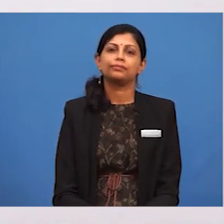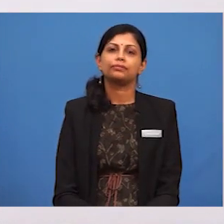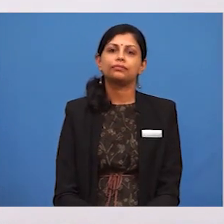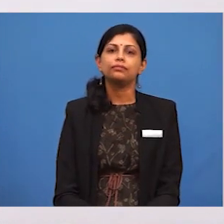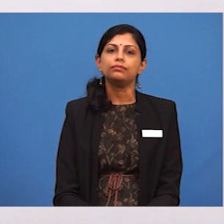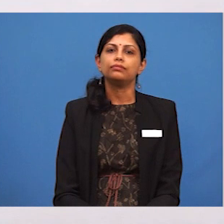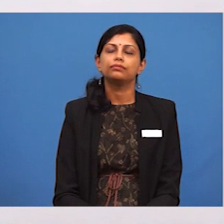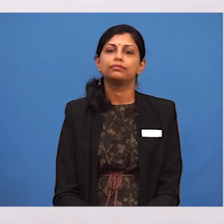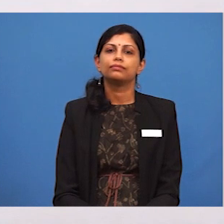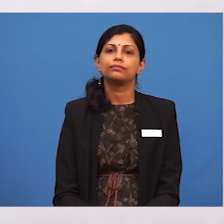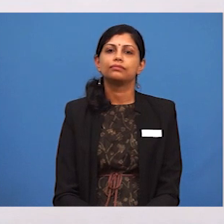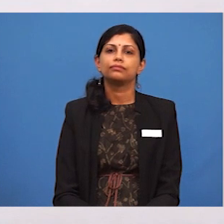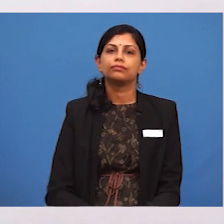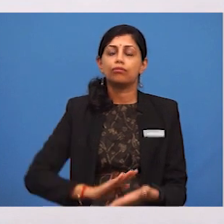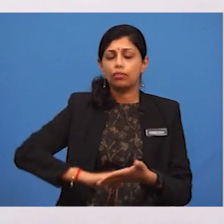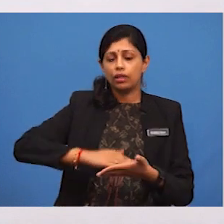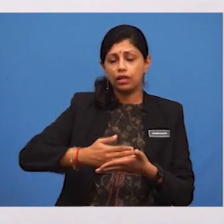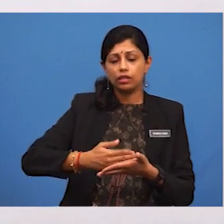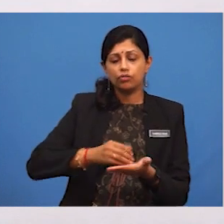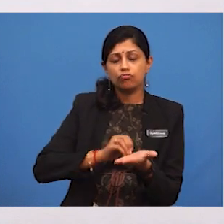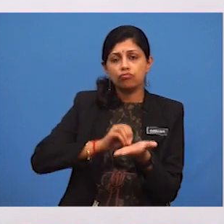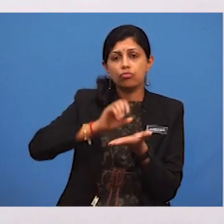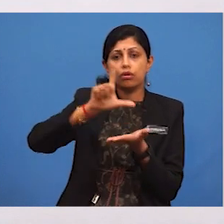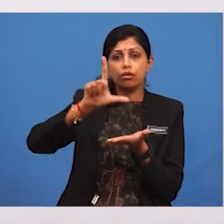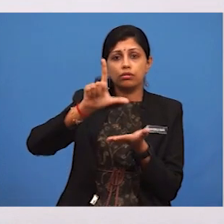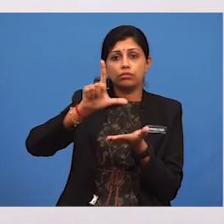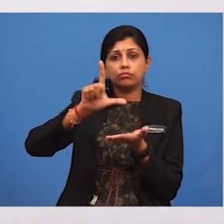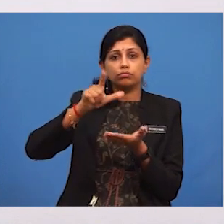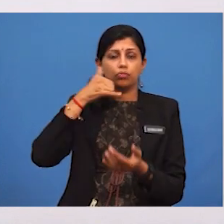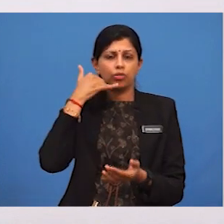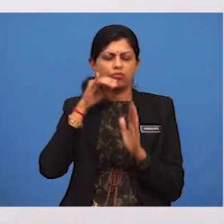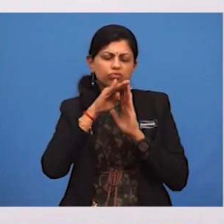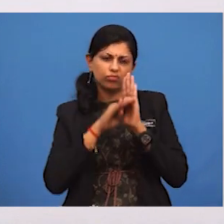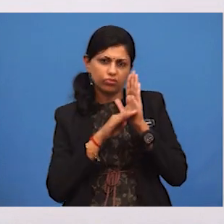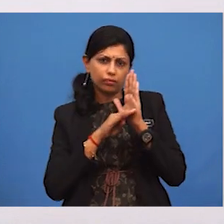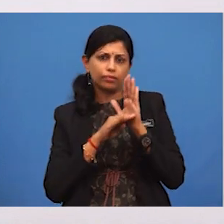The laptop is more expensive than the mobile phone.